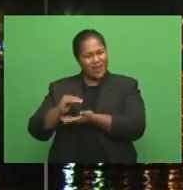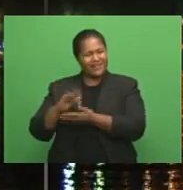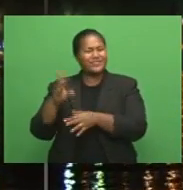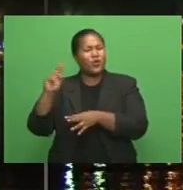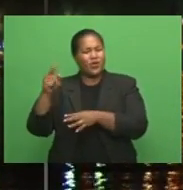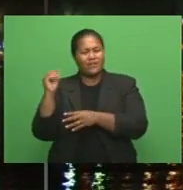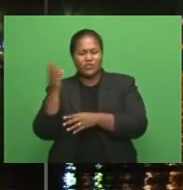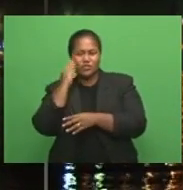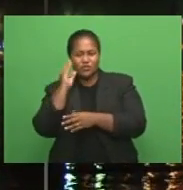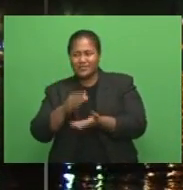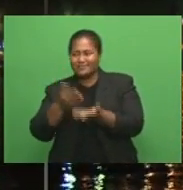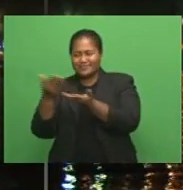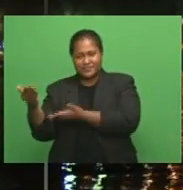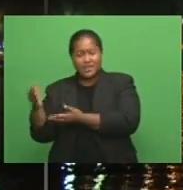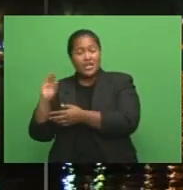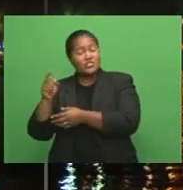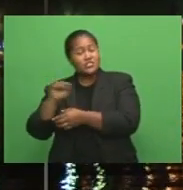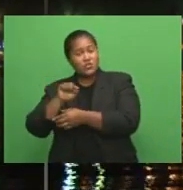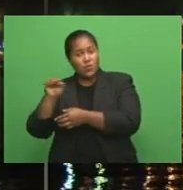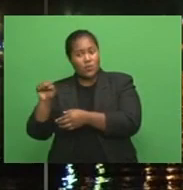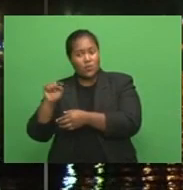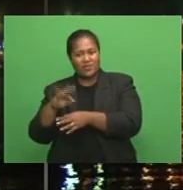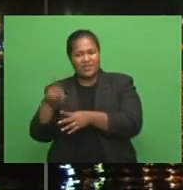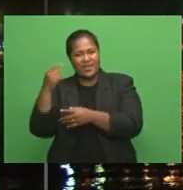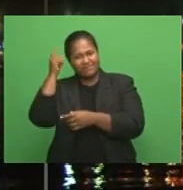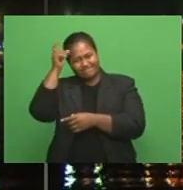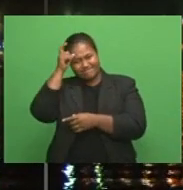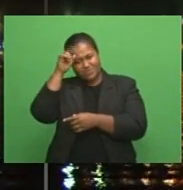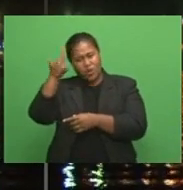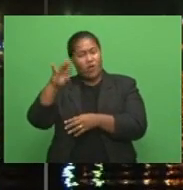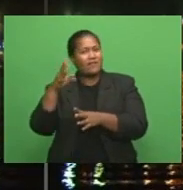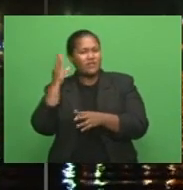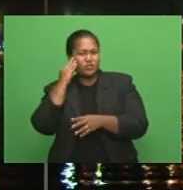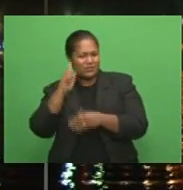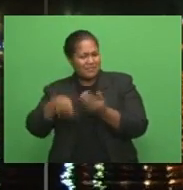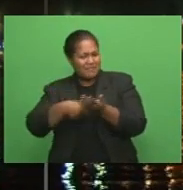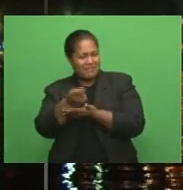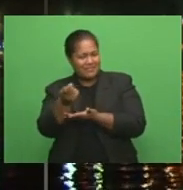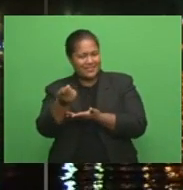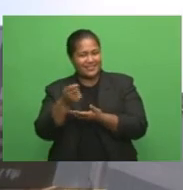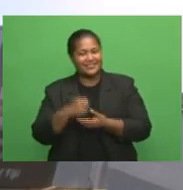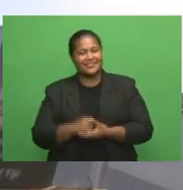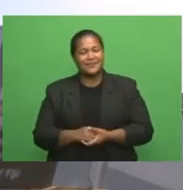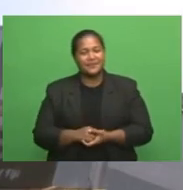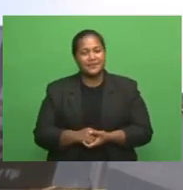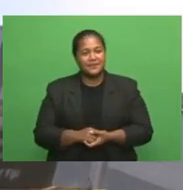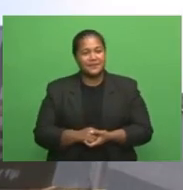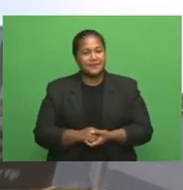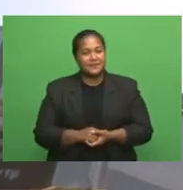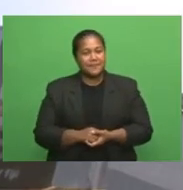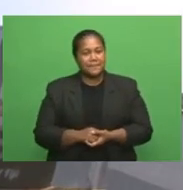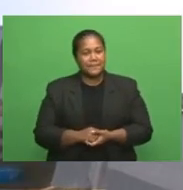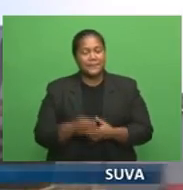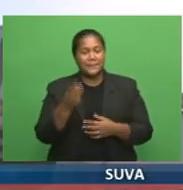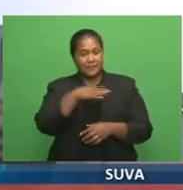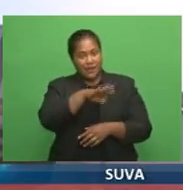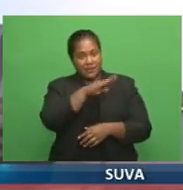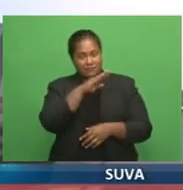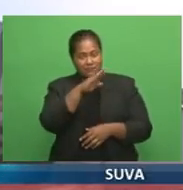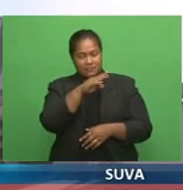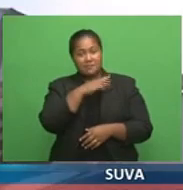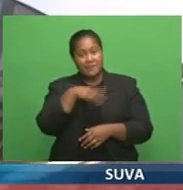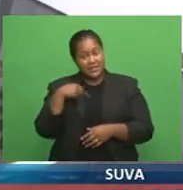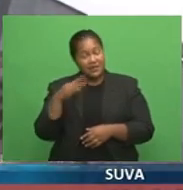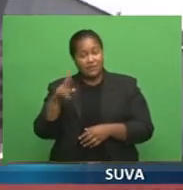PM also clearing all doubts over the sugarcane payments. Koroy Tandulala reports. The Minister for Sugar